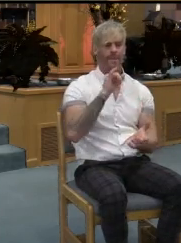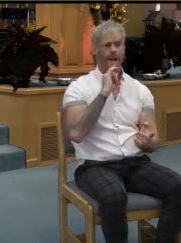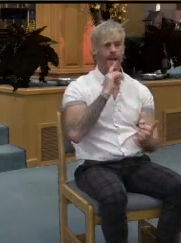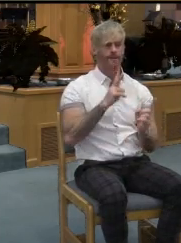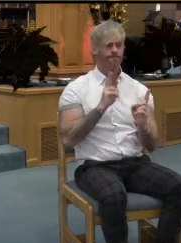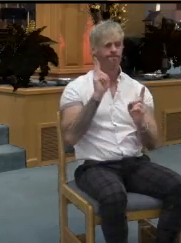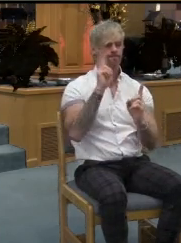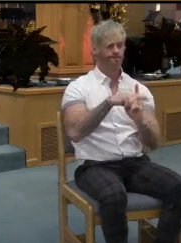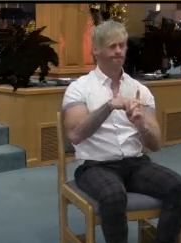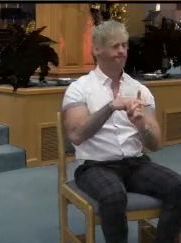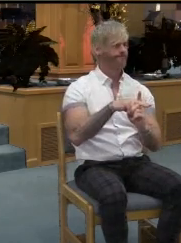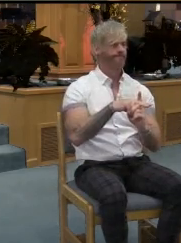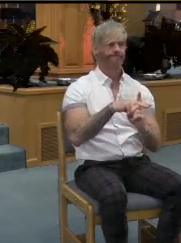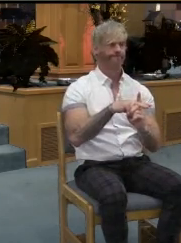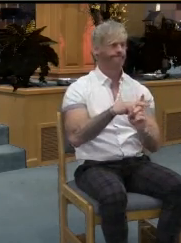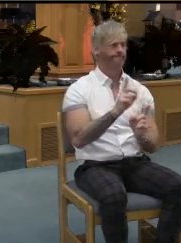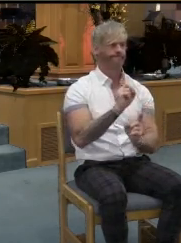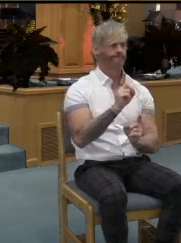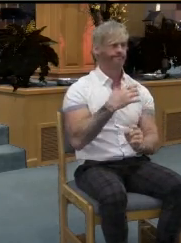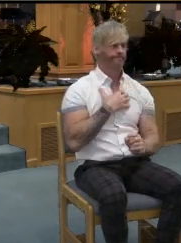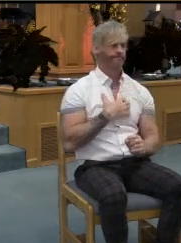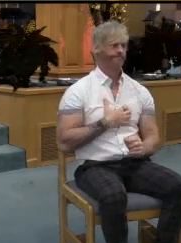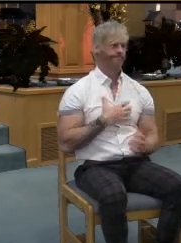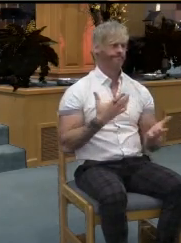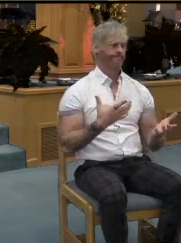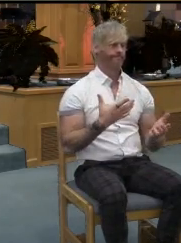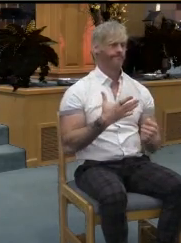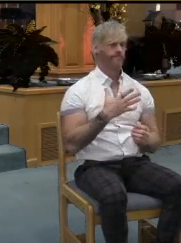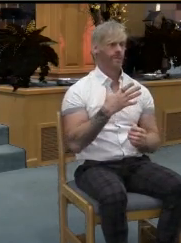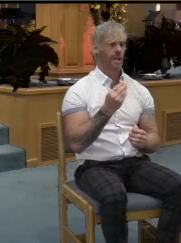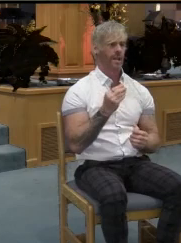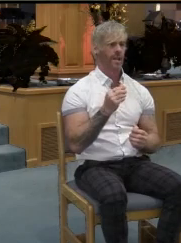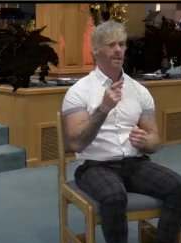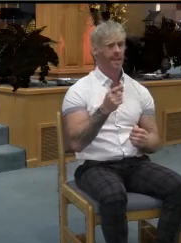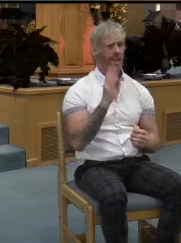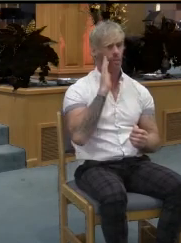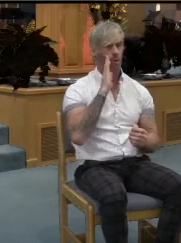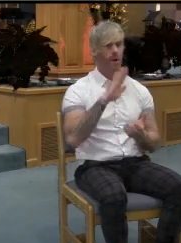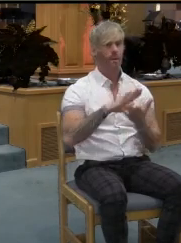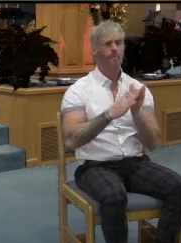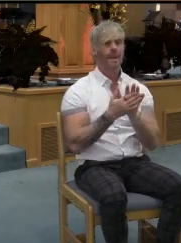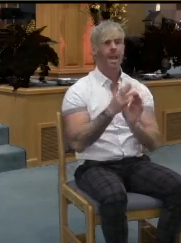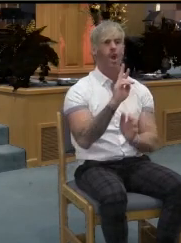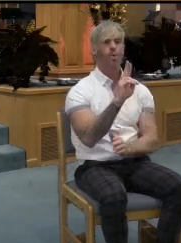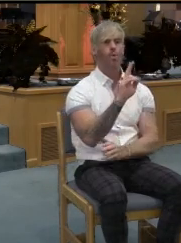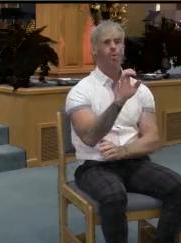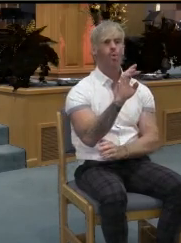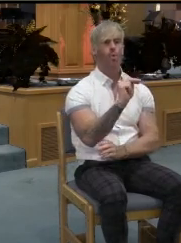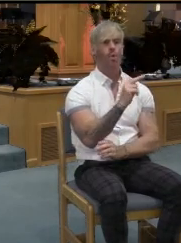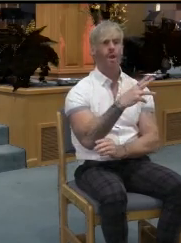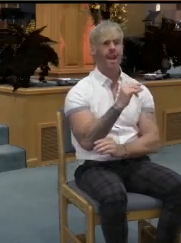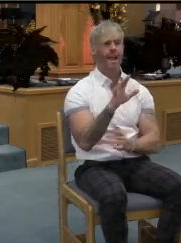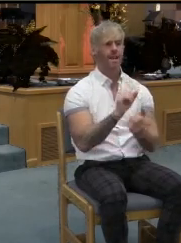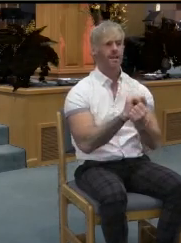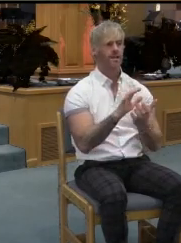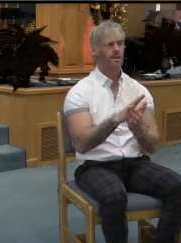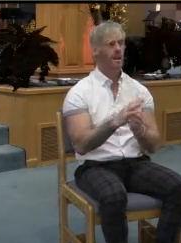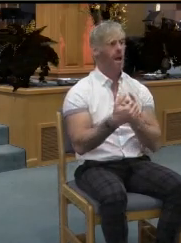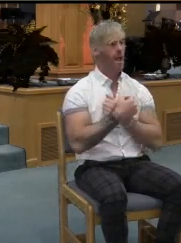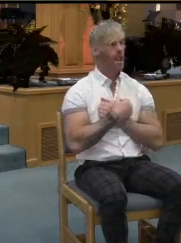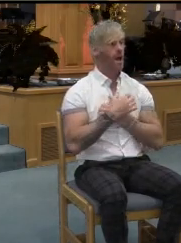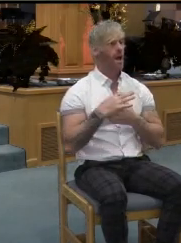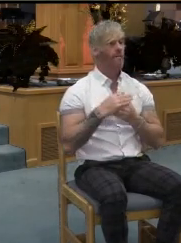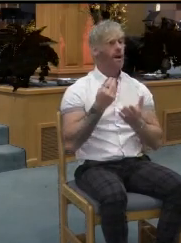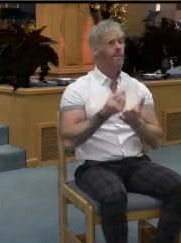and harmful desires, which plunge people into ruin and destruction. For the love of money is a root of all kinds of